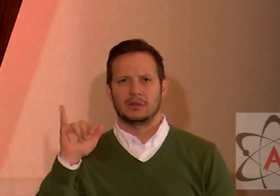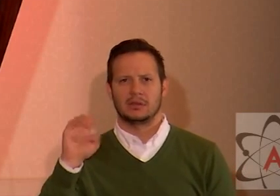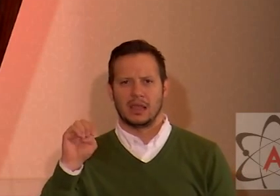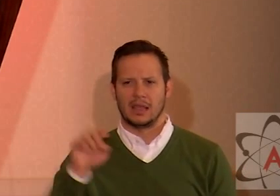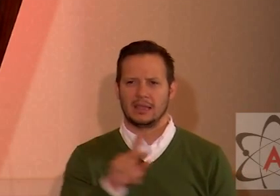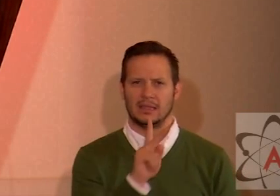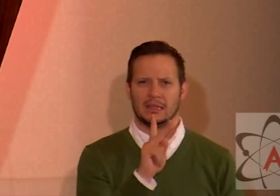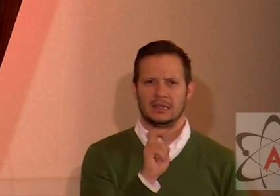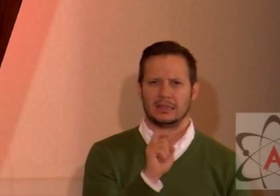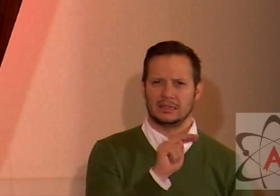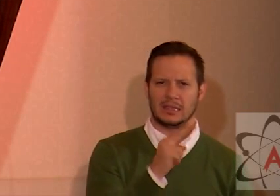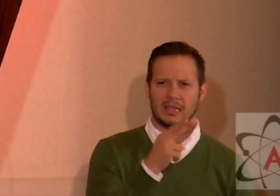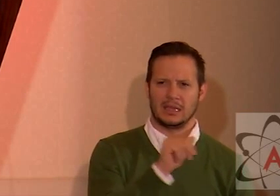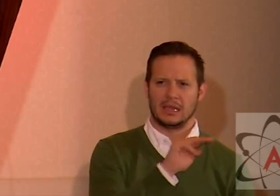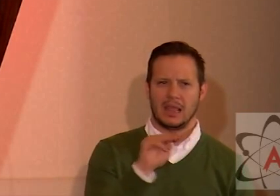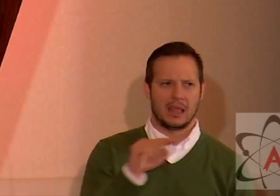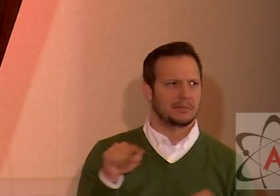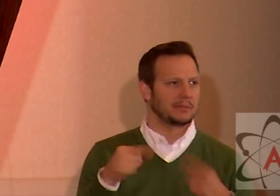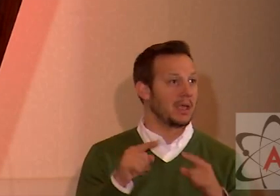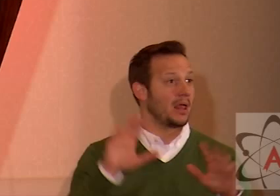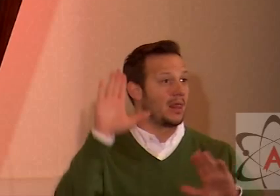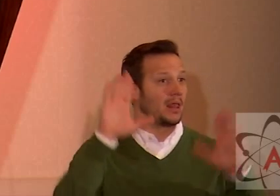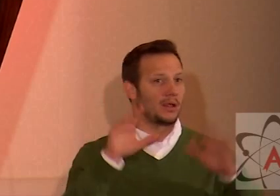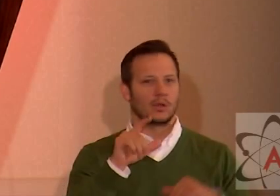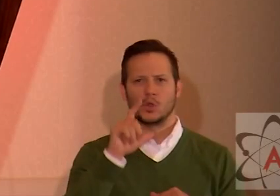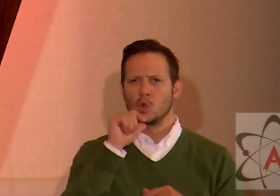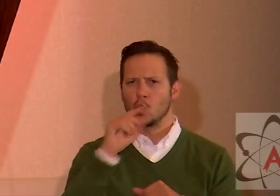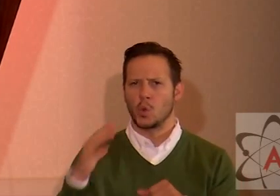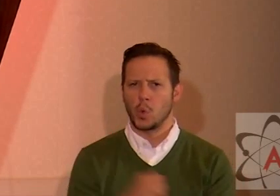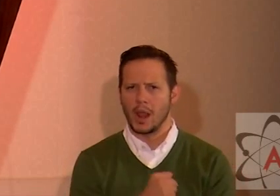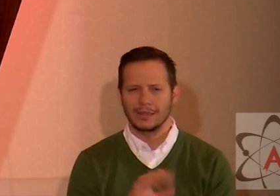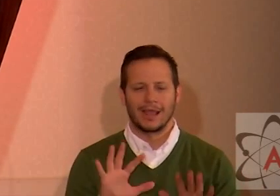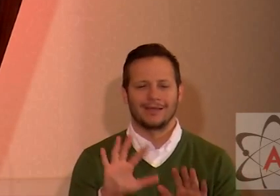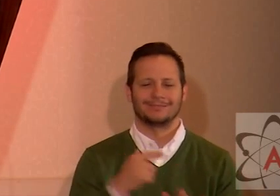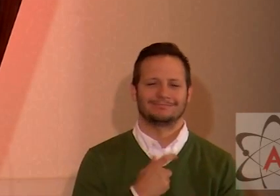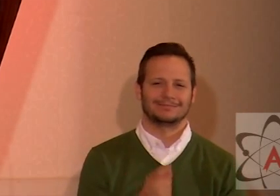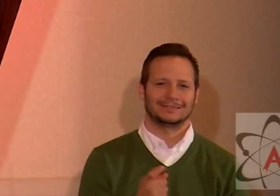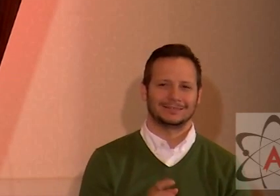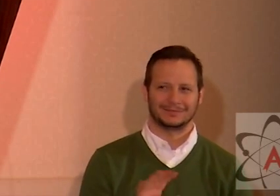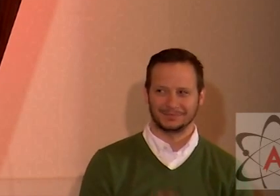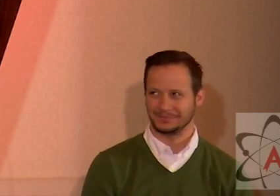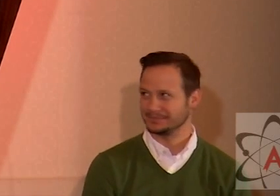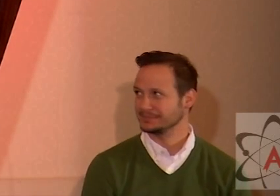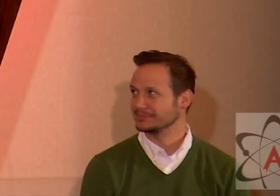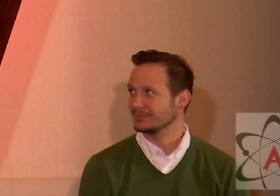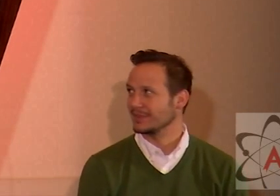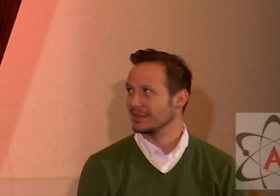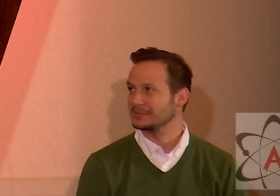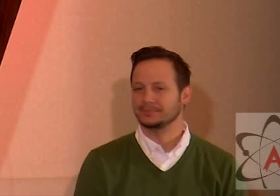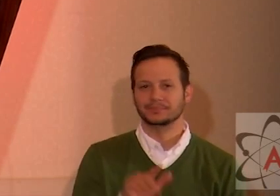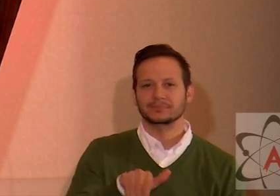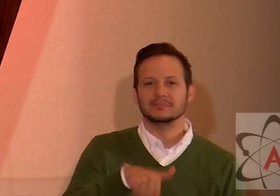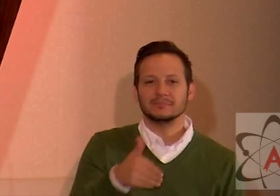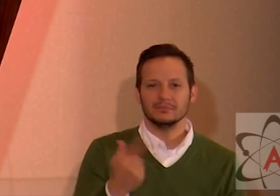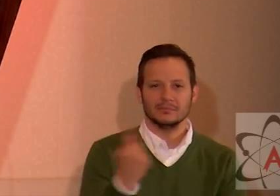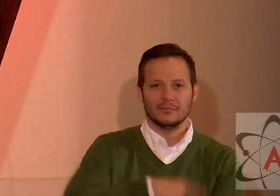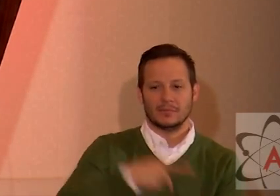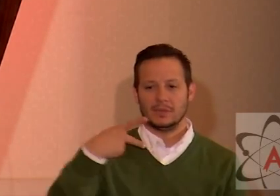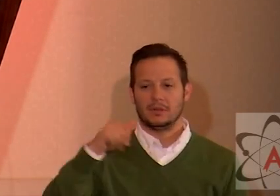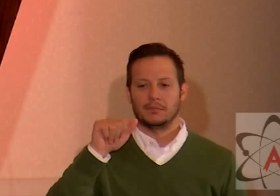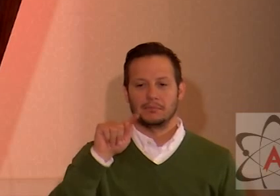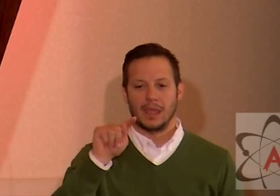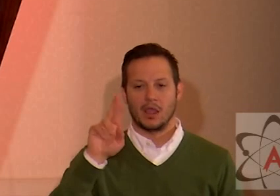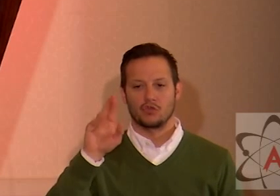that? Yeah, it's good. Who won? No, I'm only kidding. The next day, Pat Robertson got